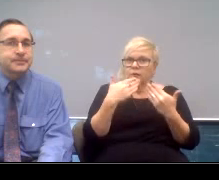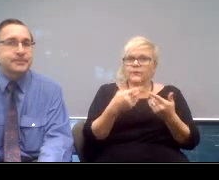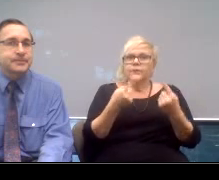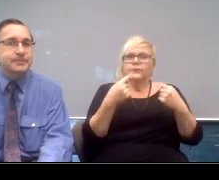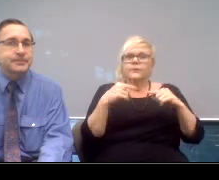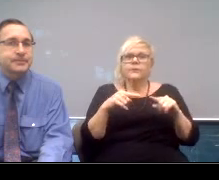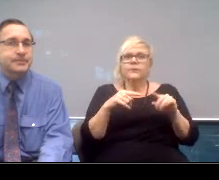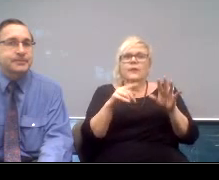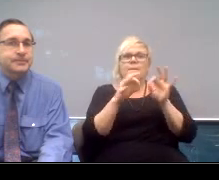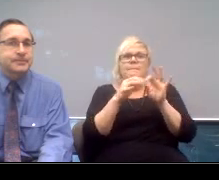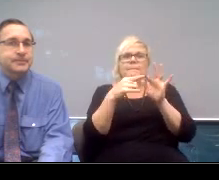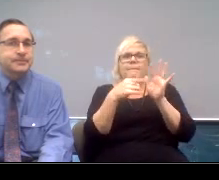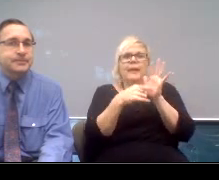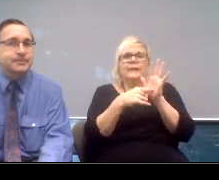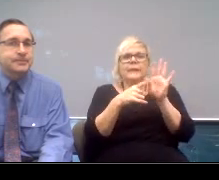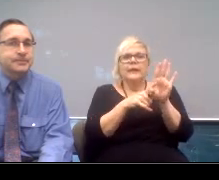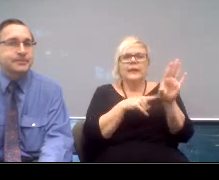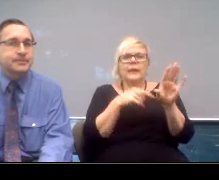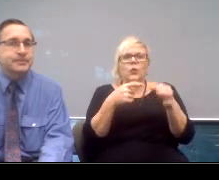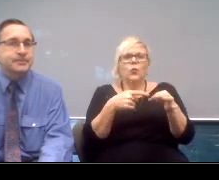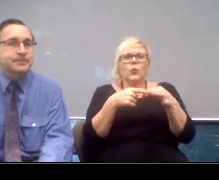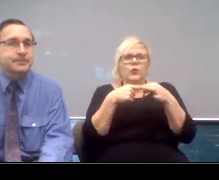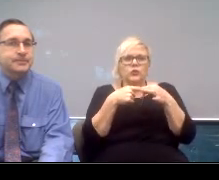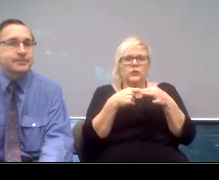from Betty.